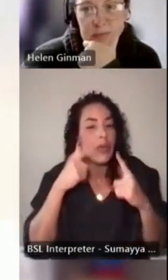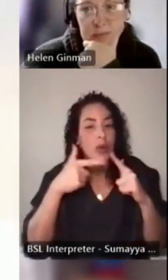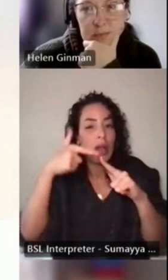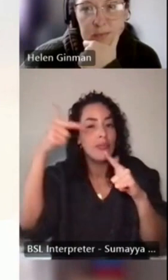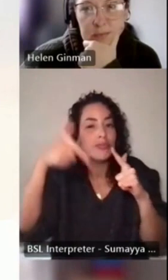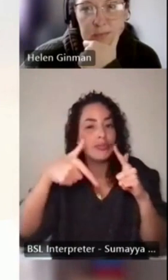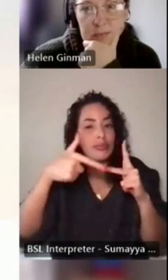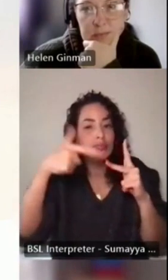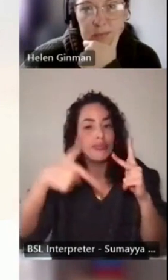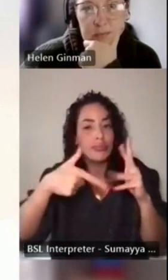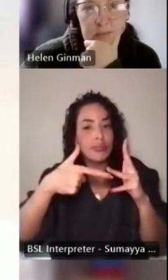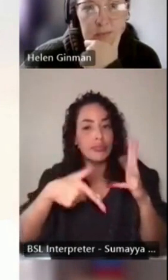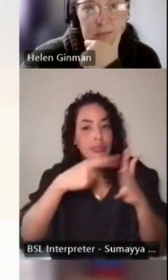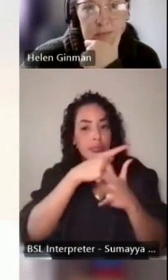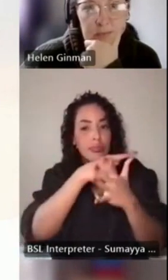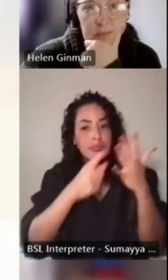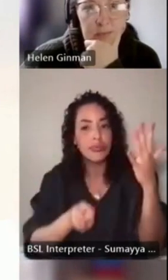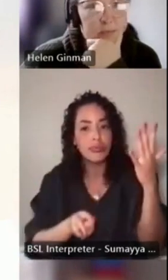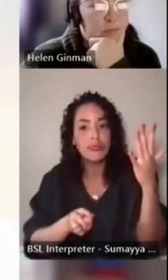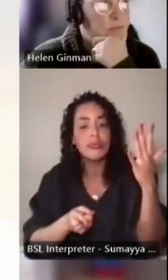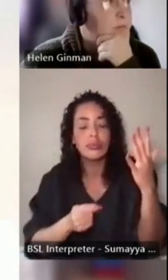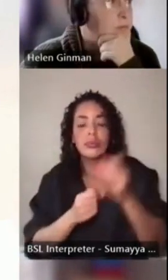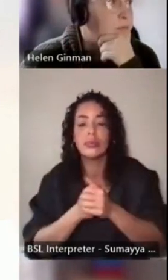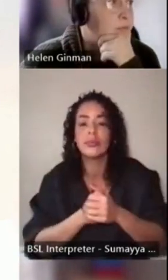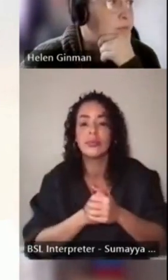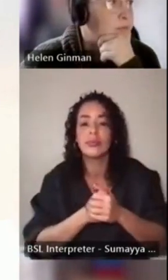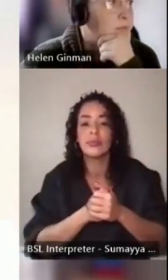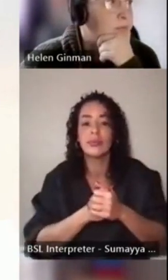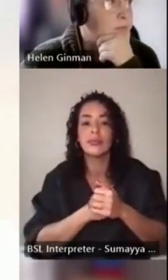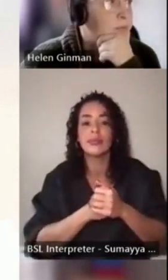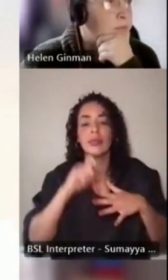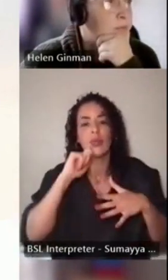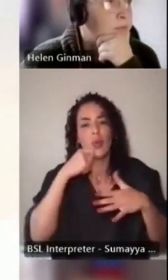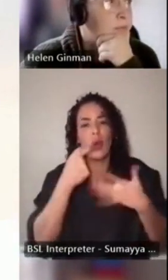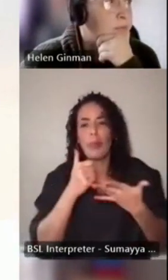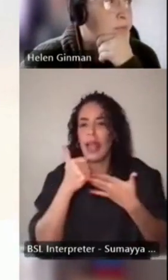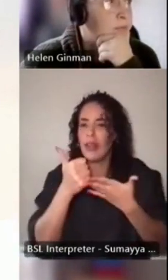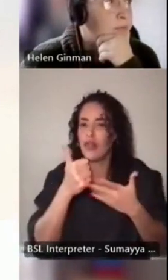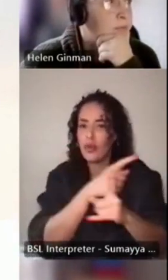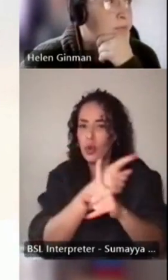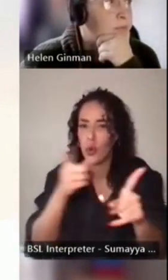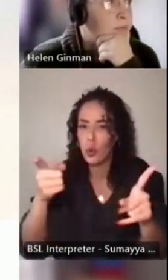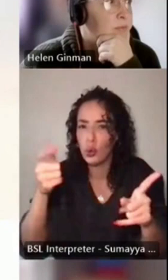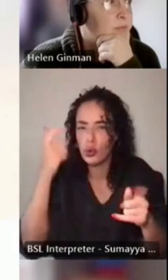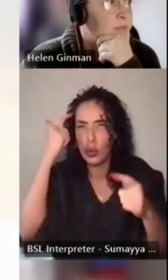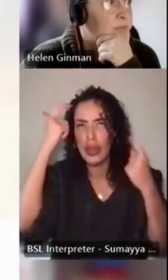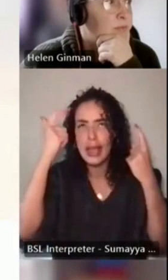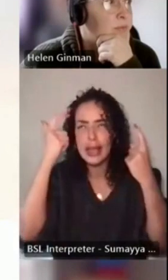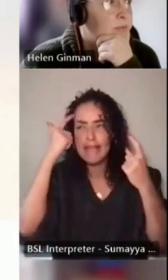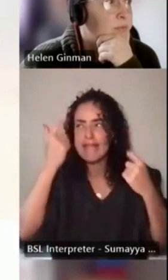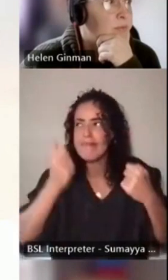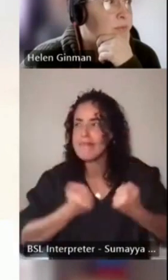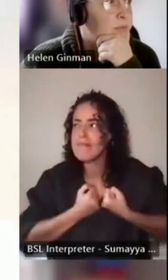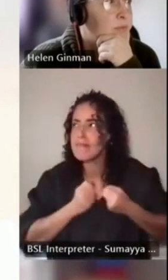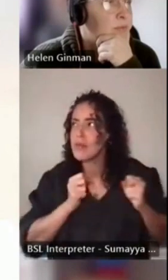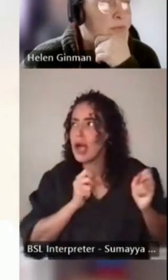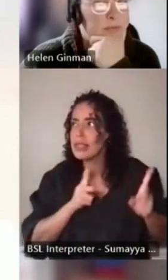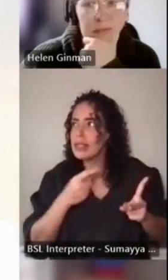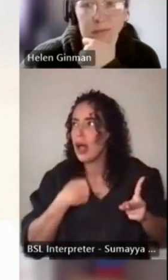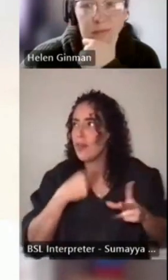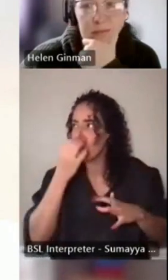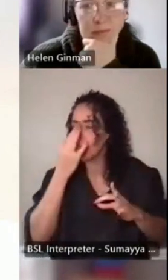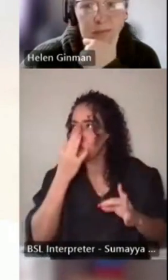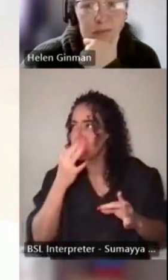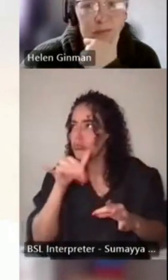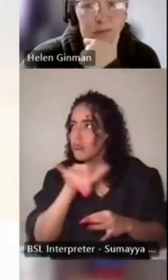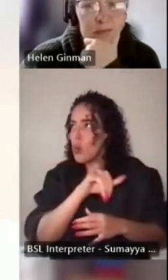are. And it might help whilst we're going through this for you to think yourselves about what sort of style do I tend to use, and